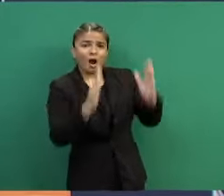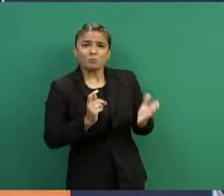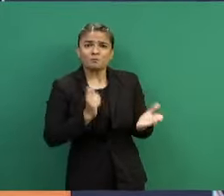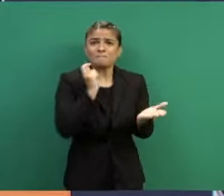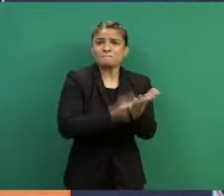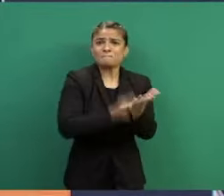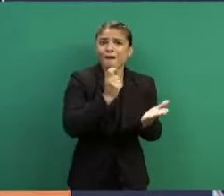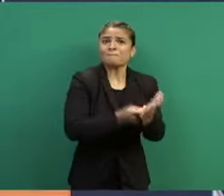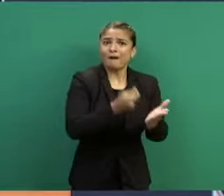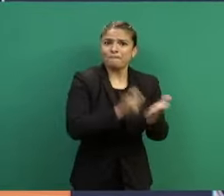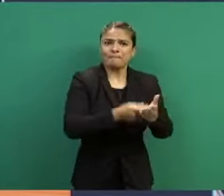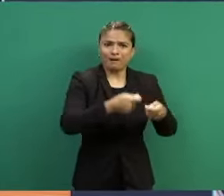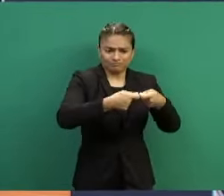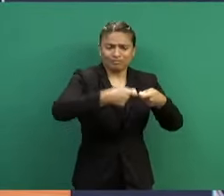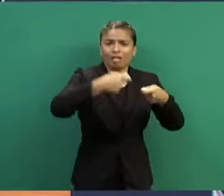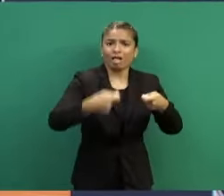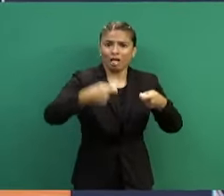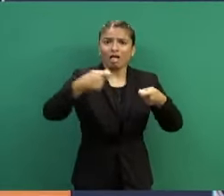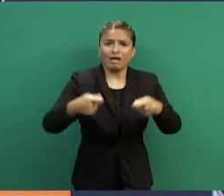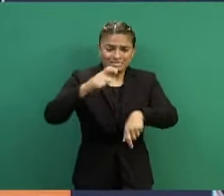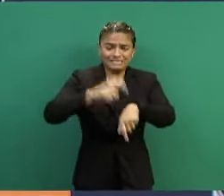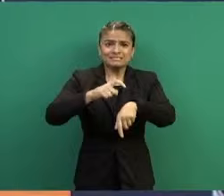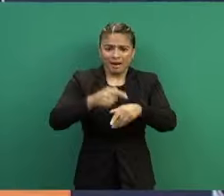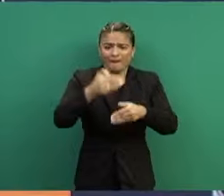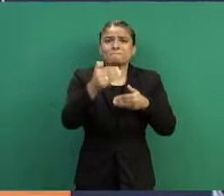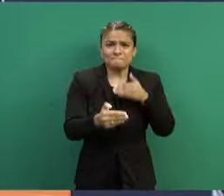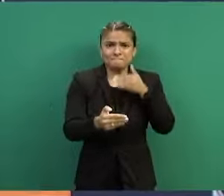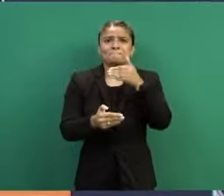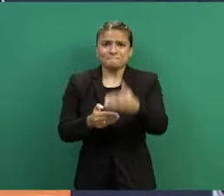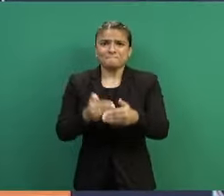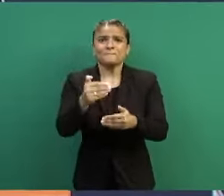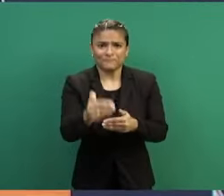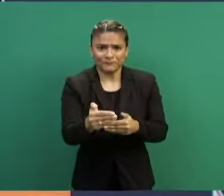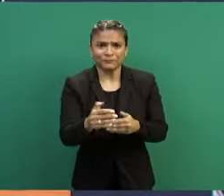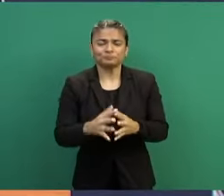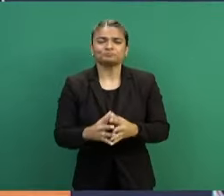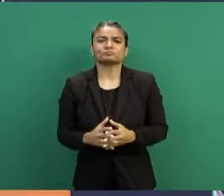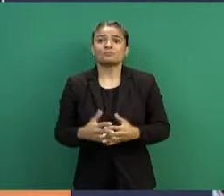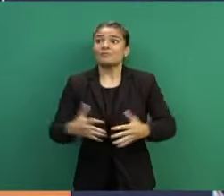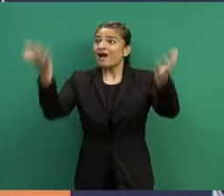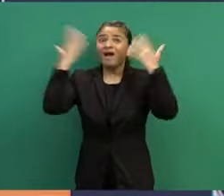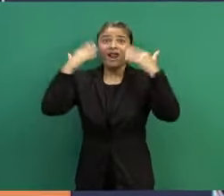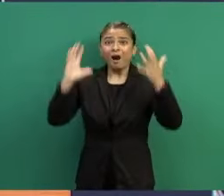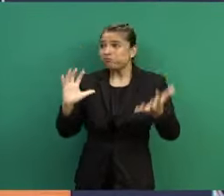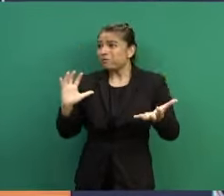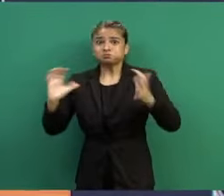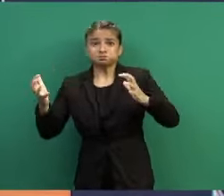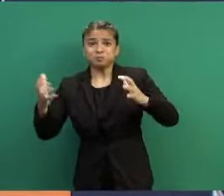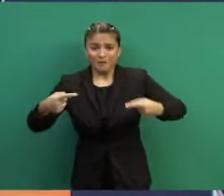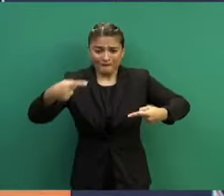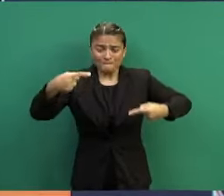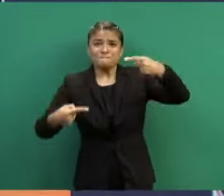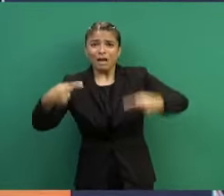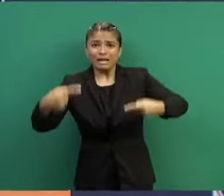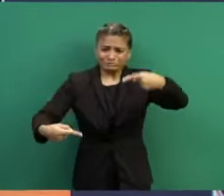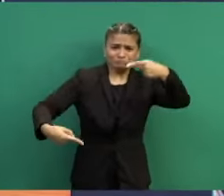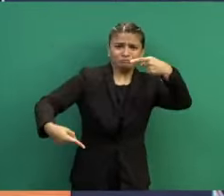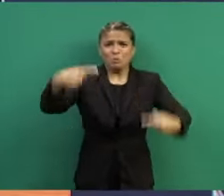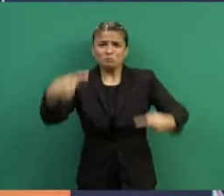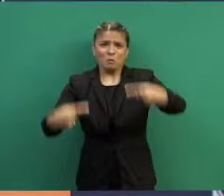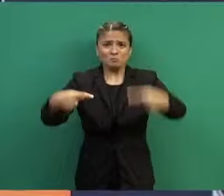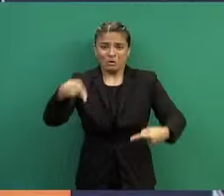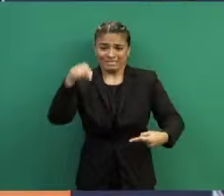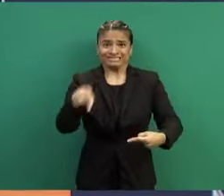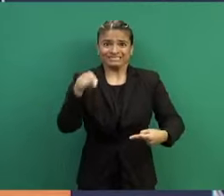change and geopolitical tensions threaten supply chains, output, and prices.